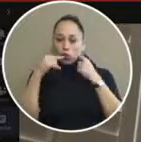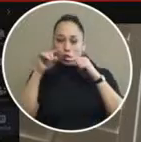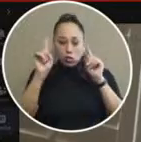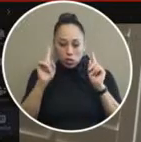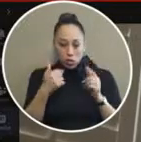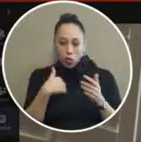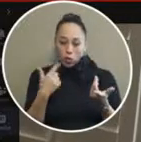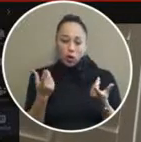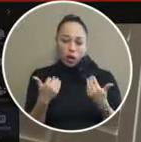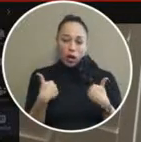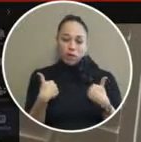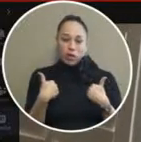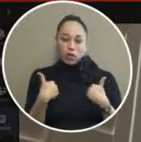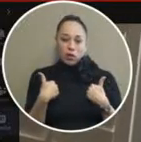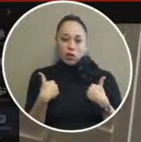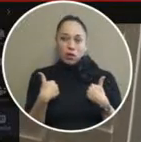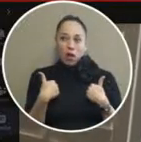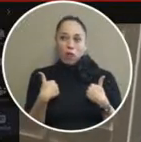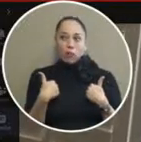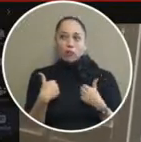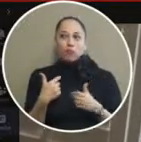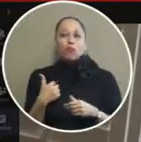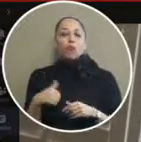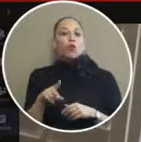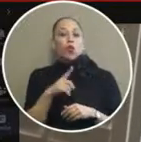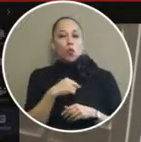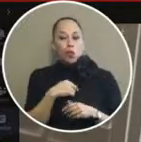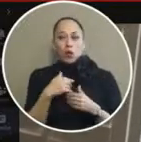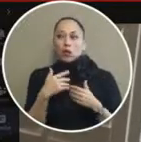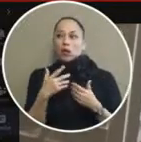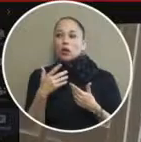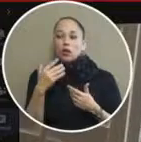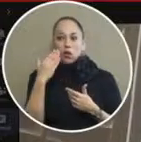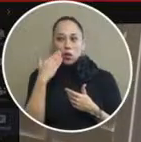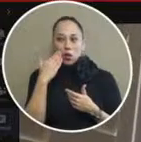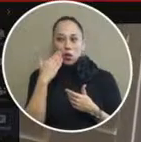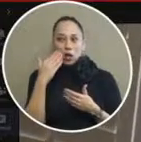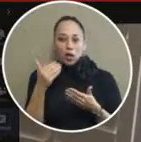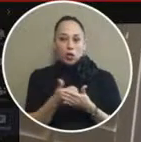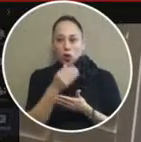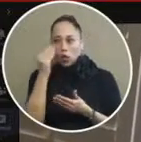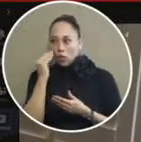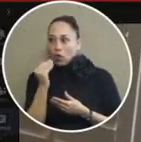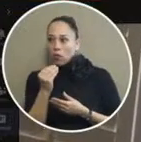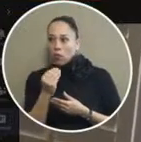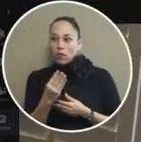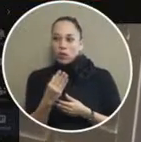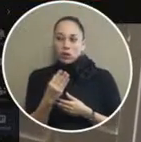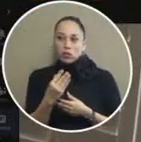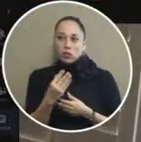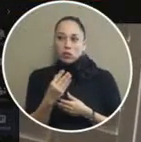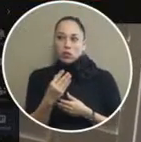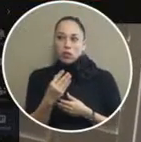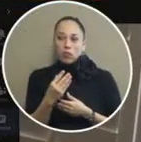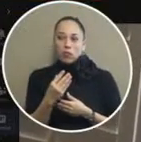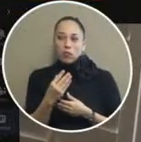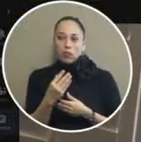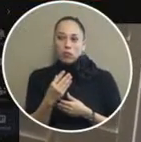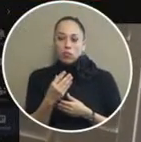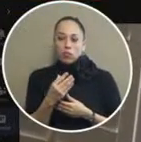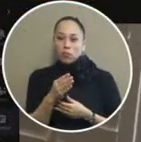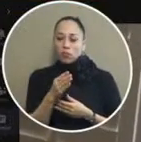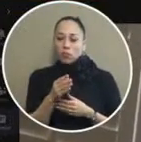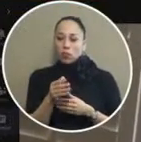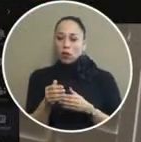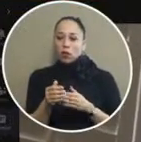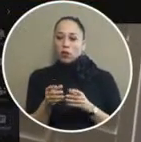that we've enjoyed. We've covered an update on a stay-at-home order directive